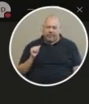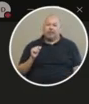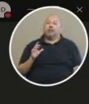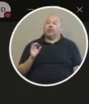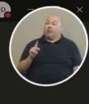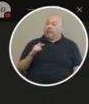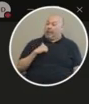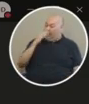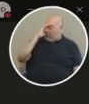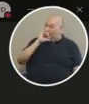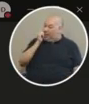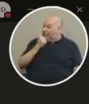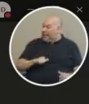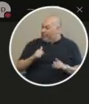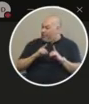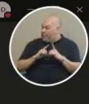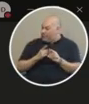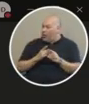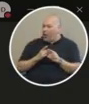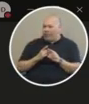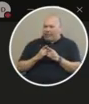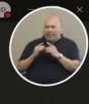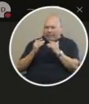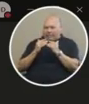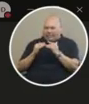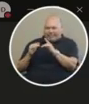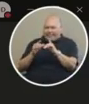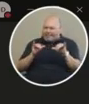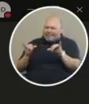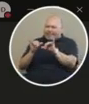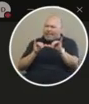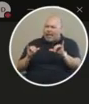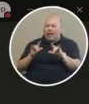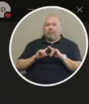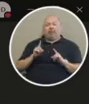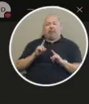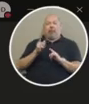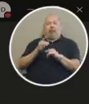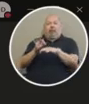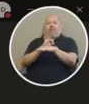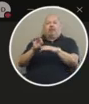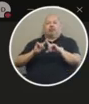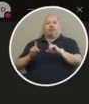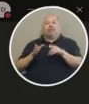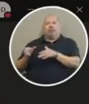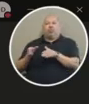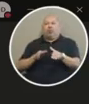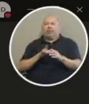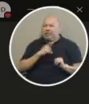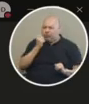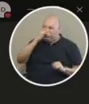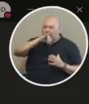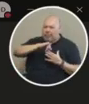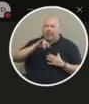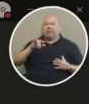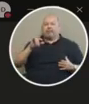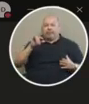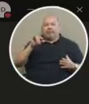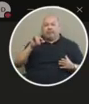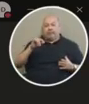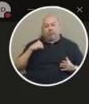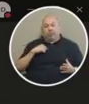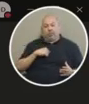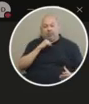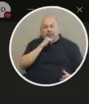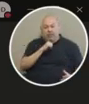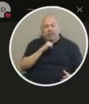Okay, because I know that not every department is created equal, and they function in different capacities. And I understand that we